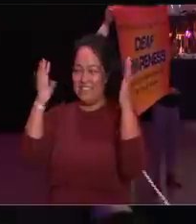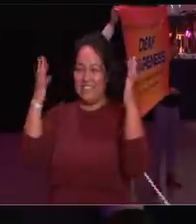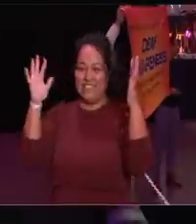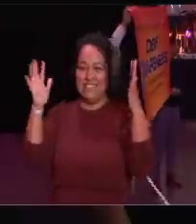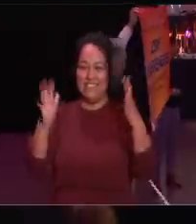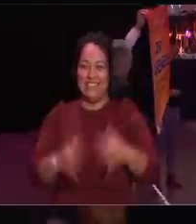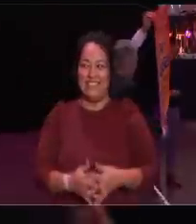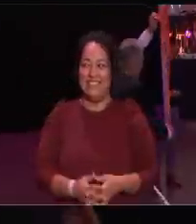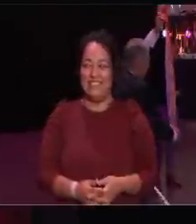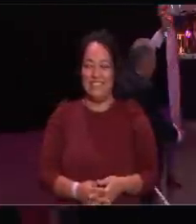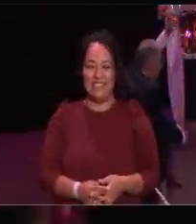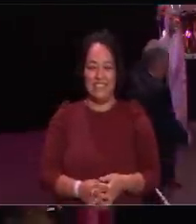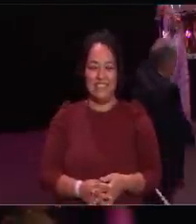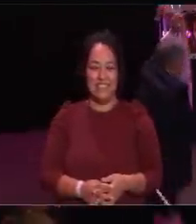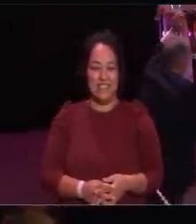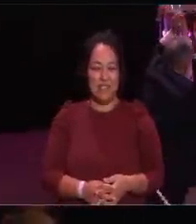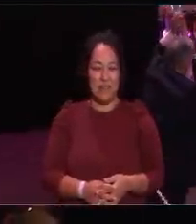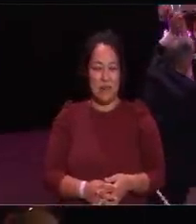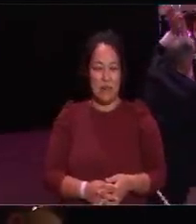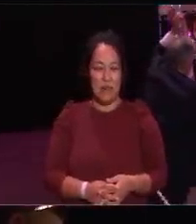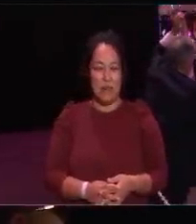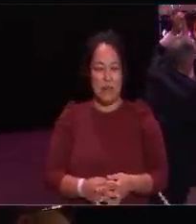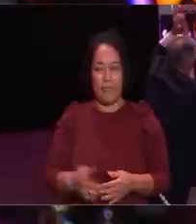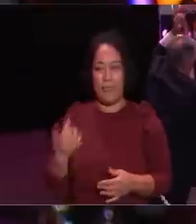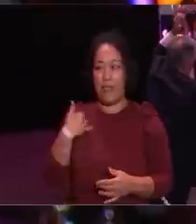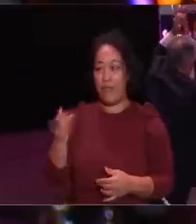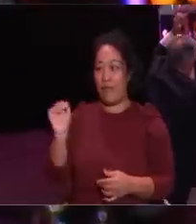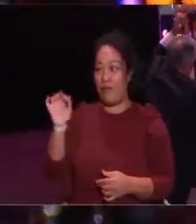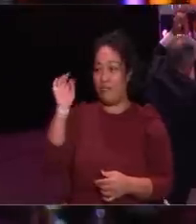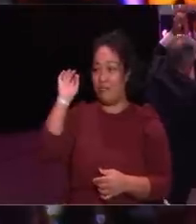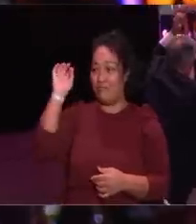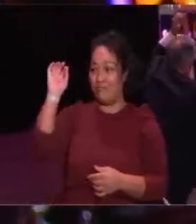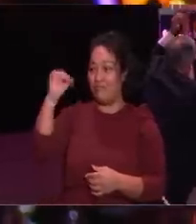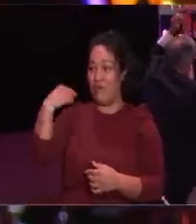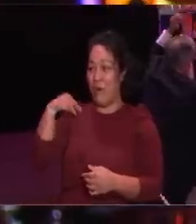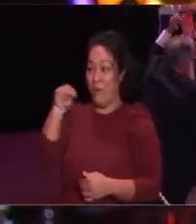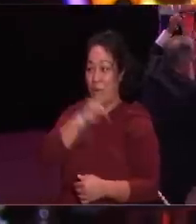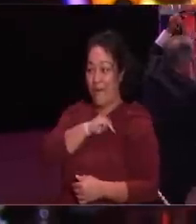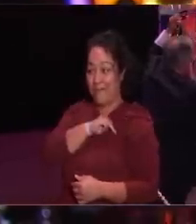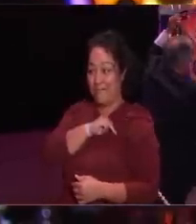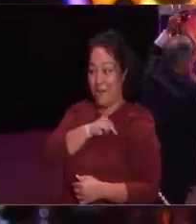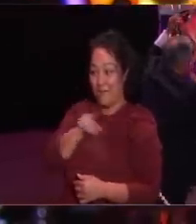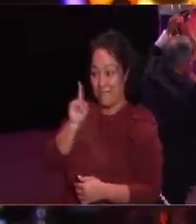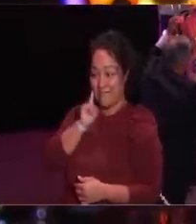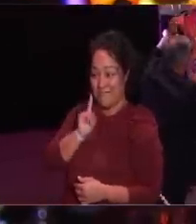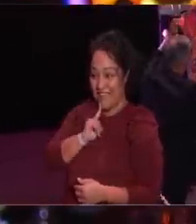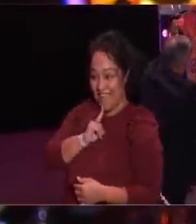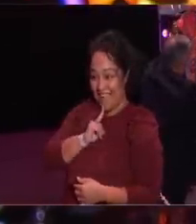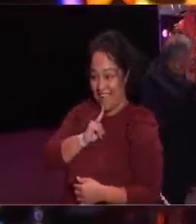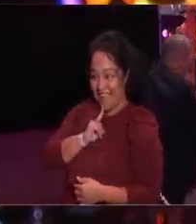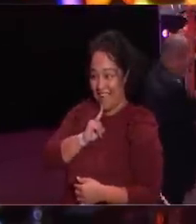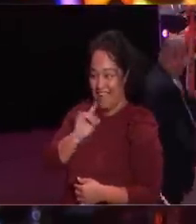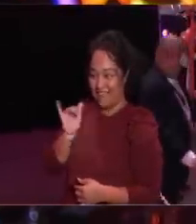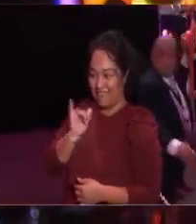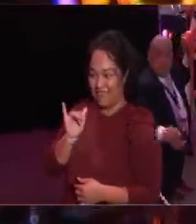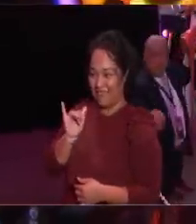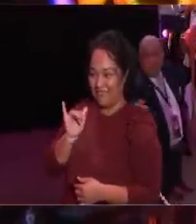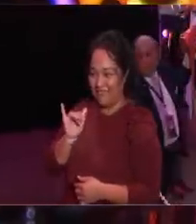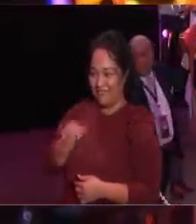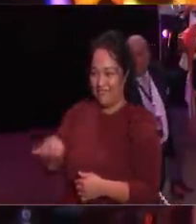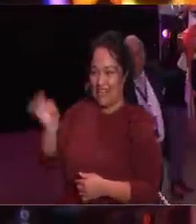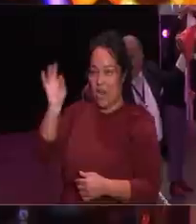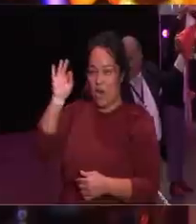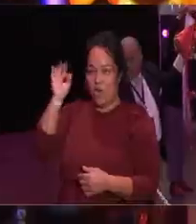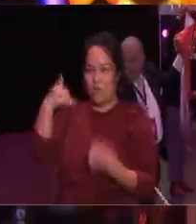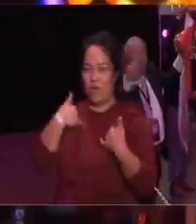sí. Tenemos un ministro ordenado. We have an ordained minister. Que también es sordo. That's also deaf. Tenemos un